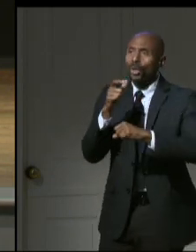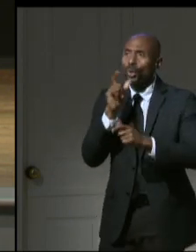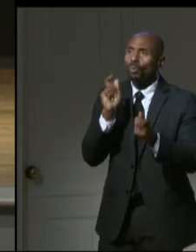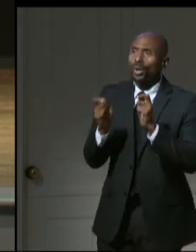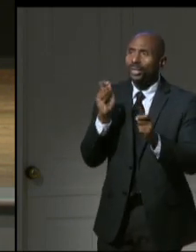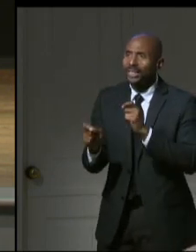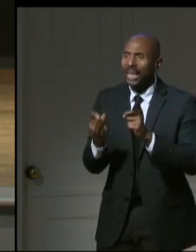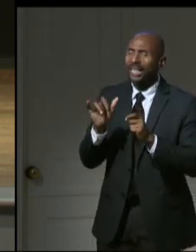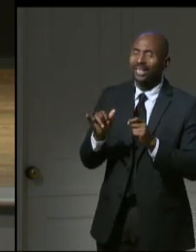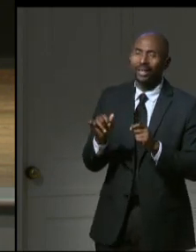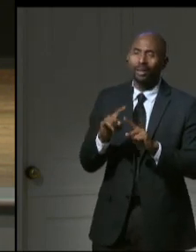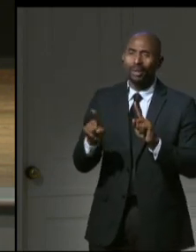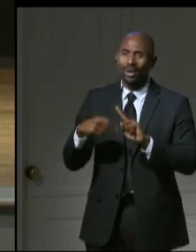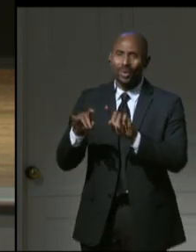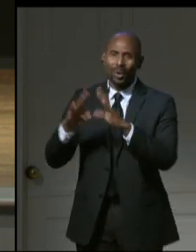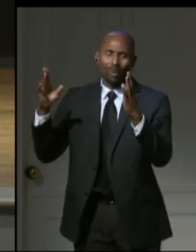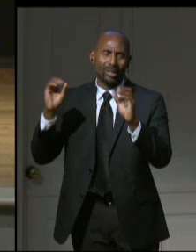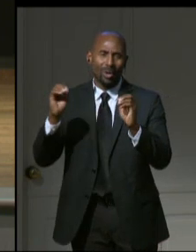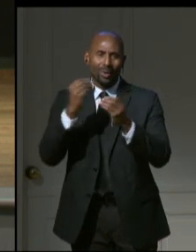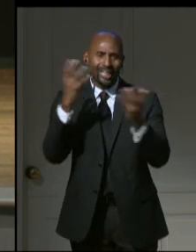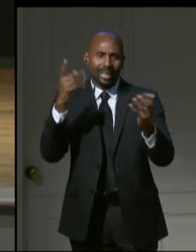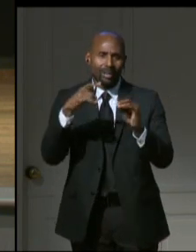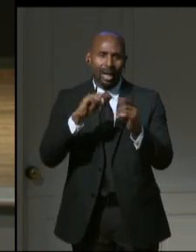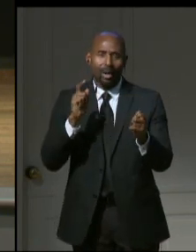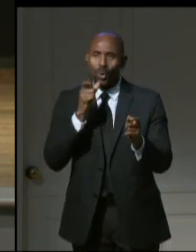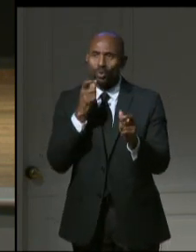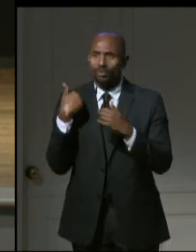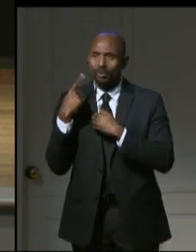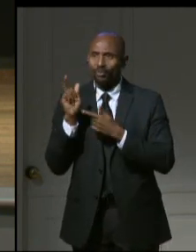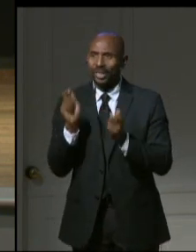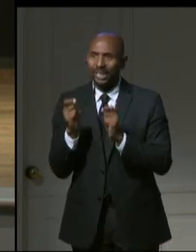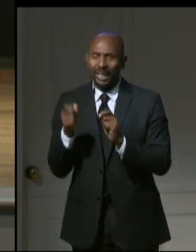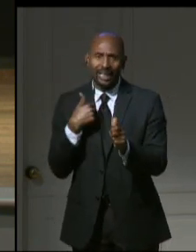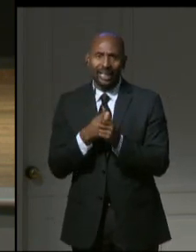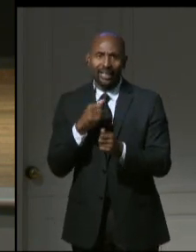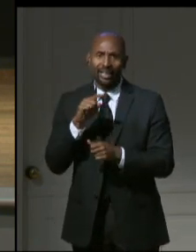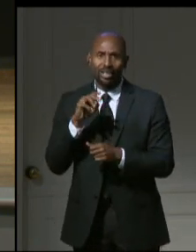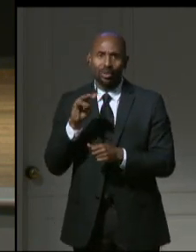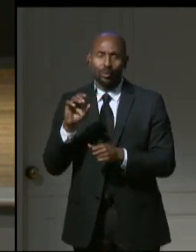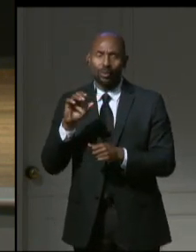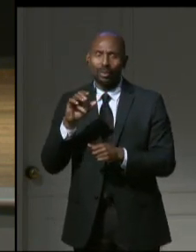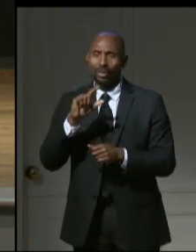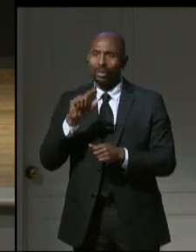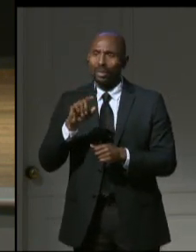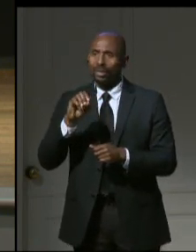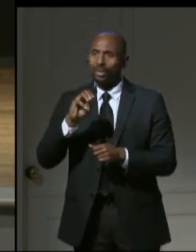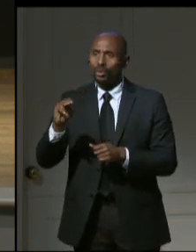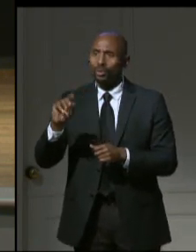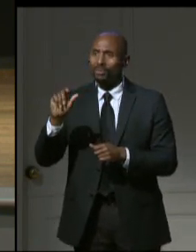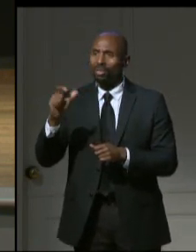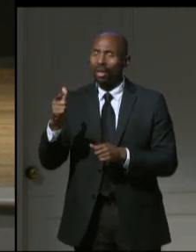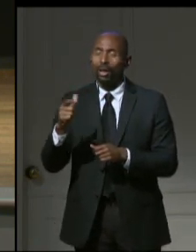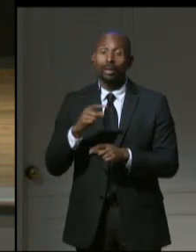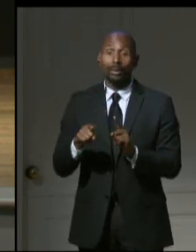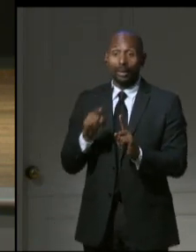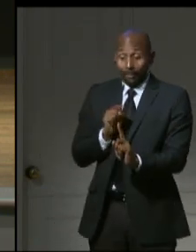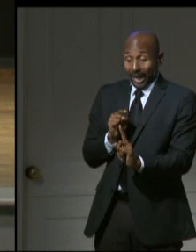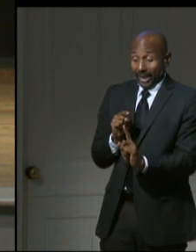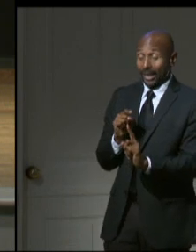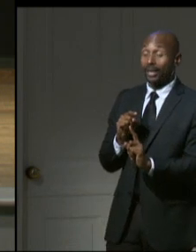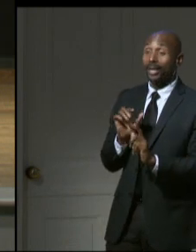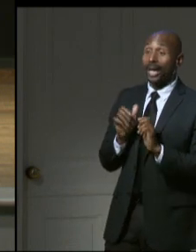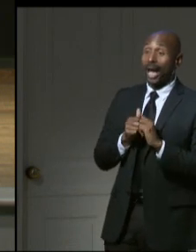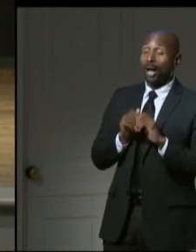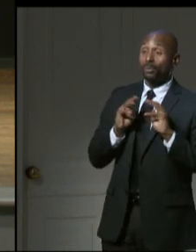wall. No one cares about it once it opens, you know. So my whole thing is that how a museum works has to make everything, all the content has